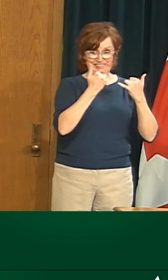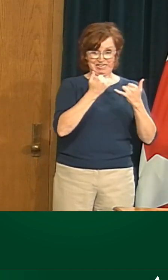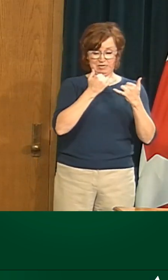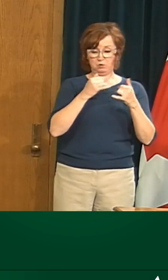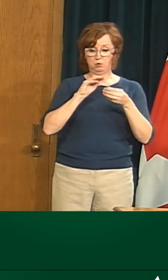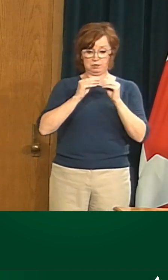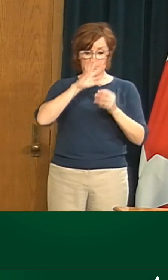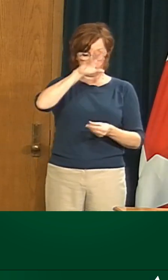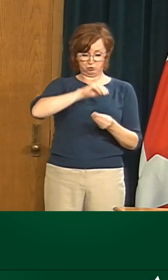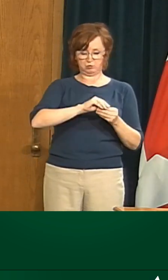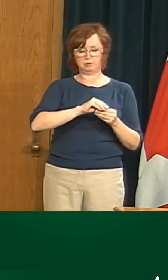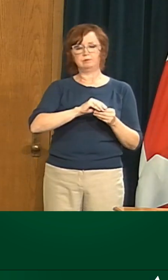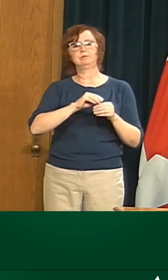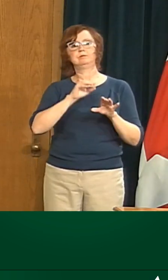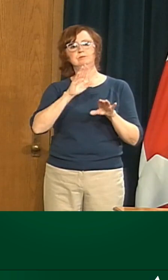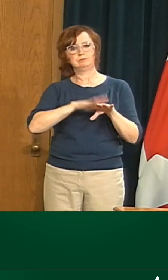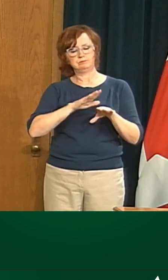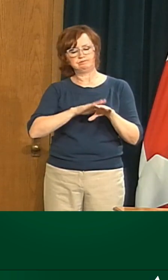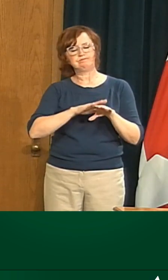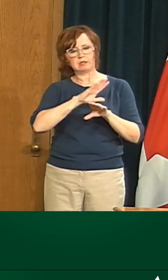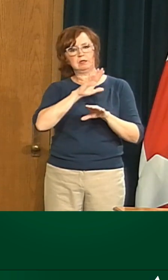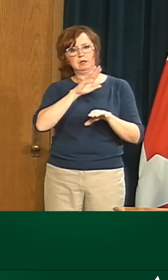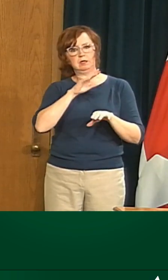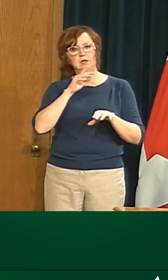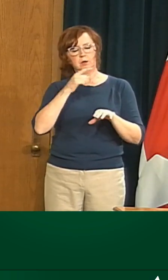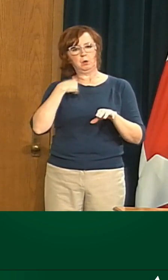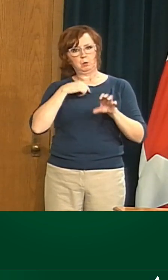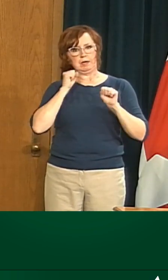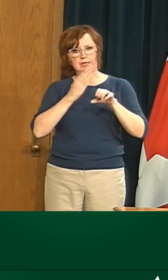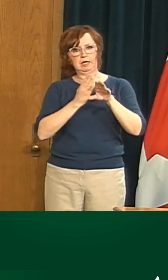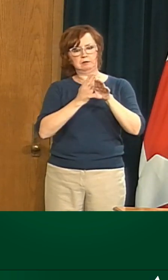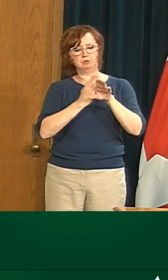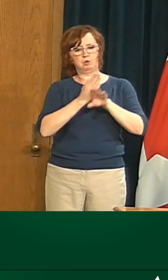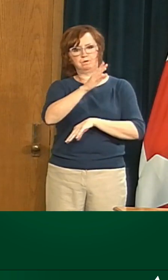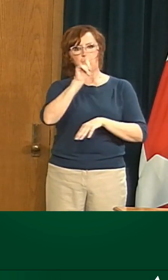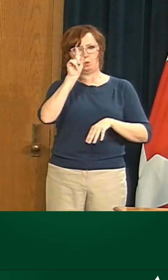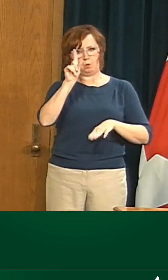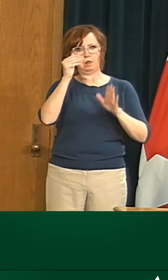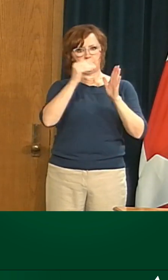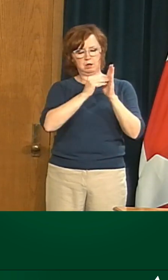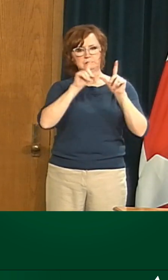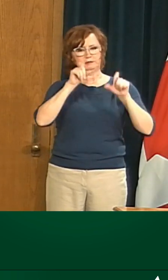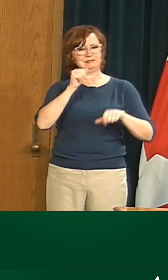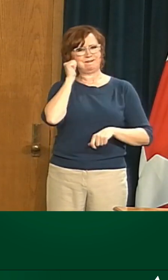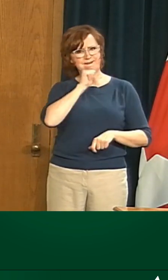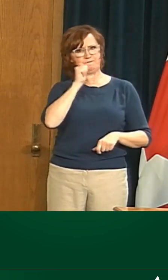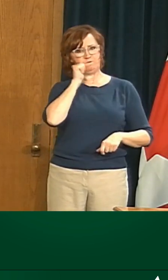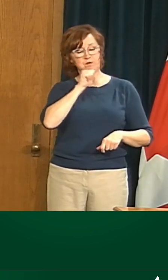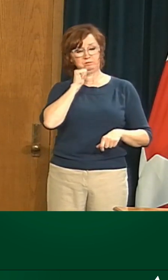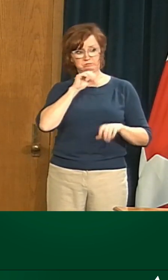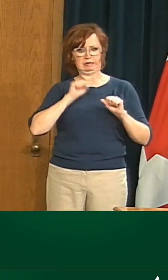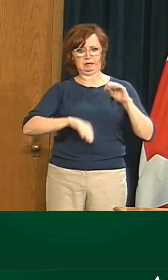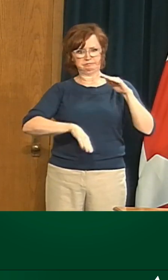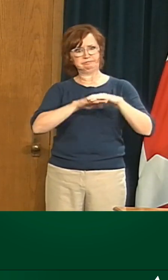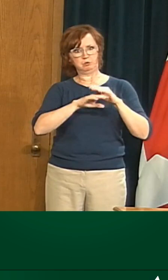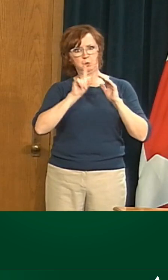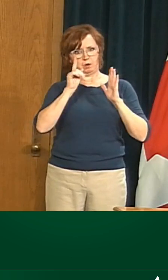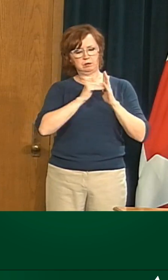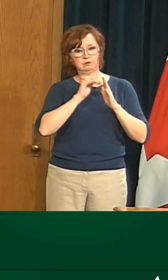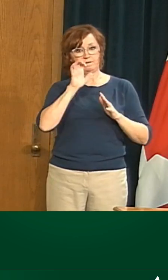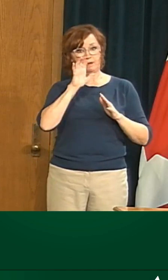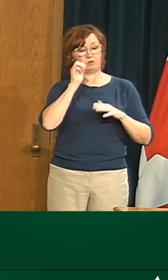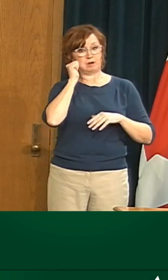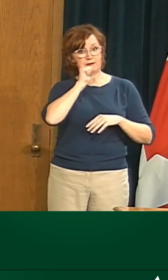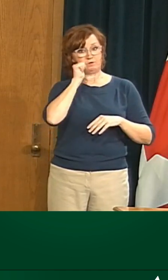So obviously we have the capacity to do in excess of 1,000 tests a day, like the Premier said, a target of 1,500.